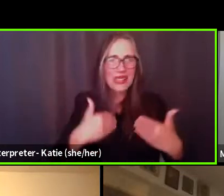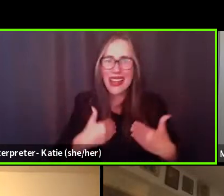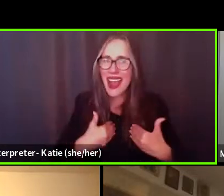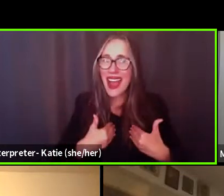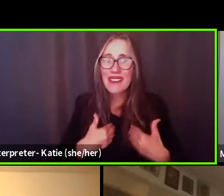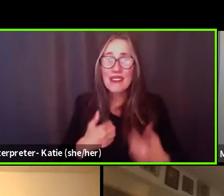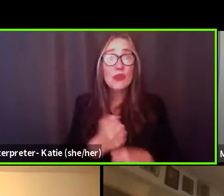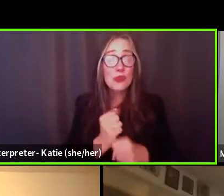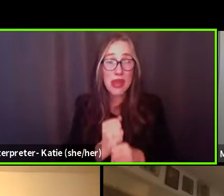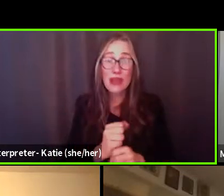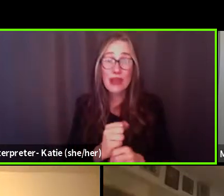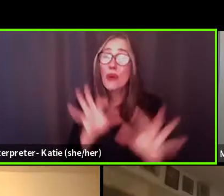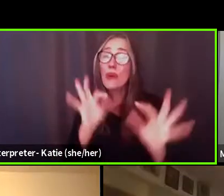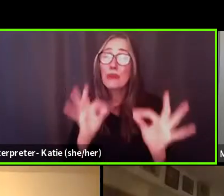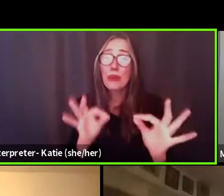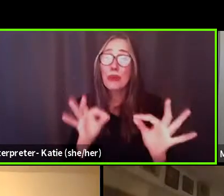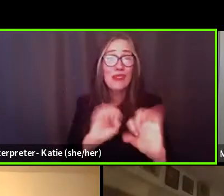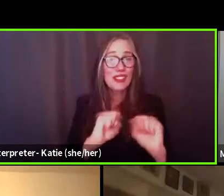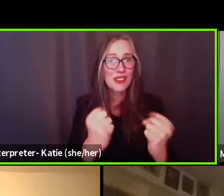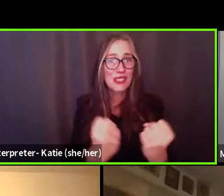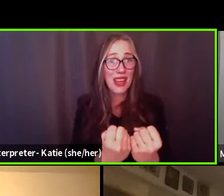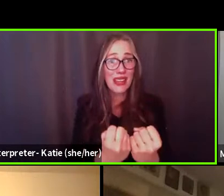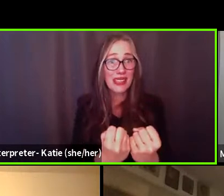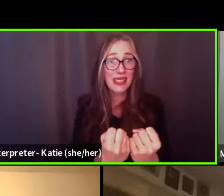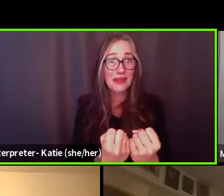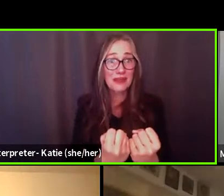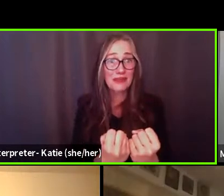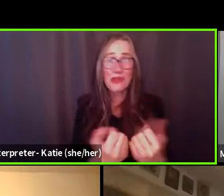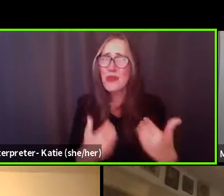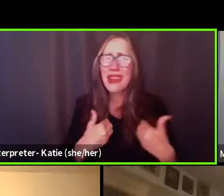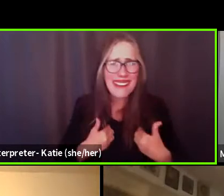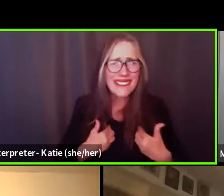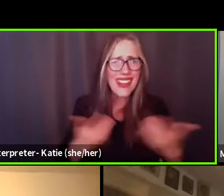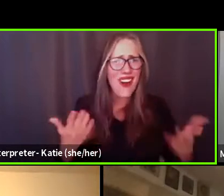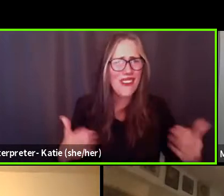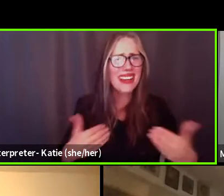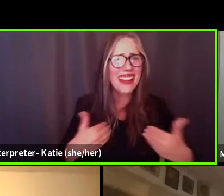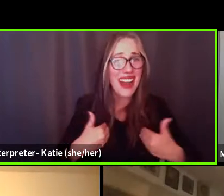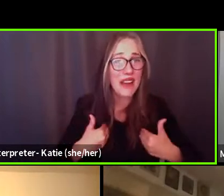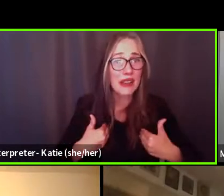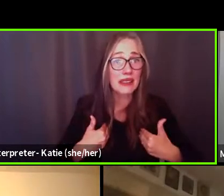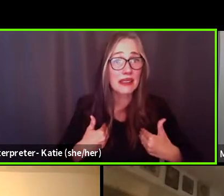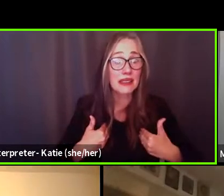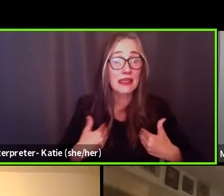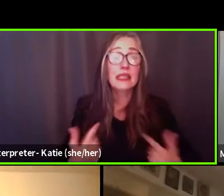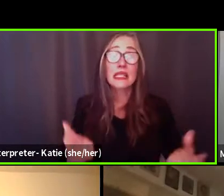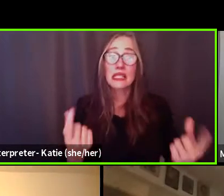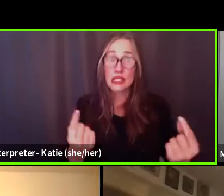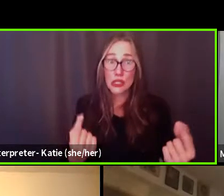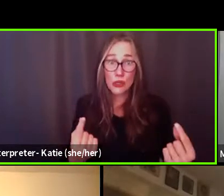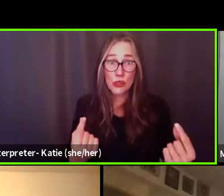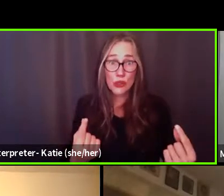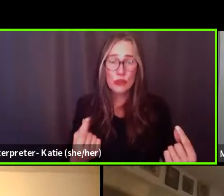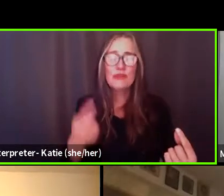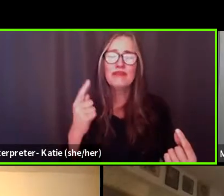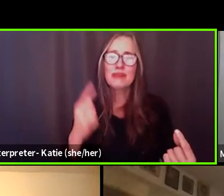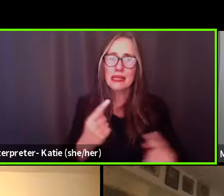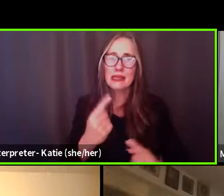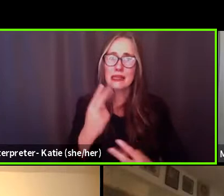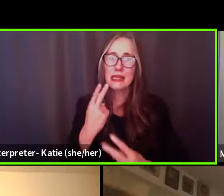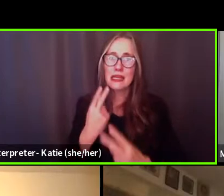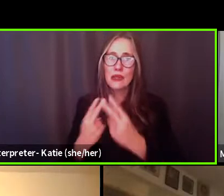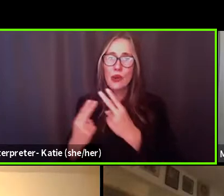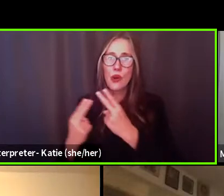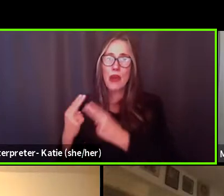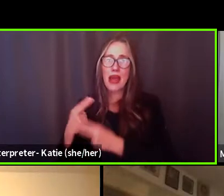future when i think about eugenics one of the biggest casualties of eugenic thinking is it impoverishes our